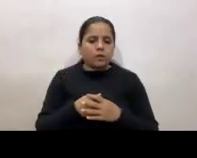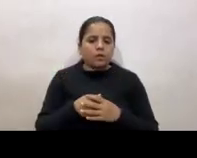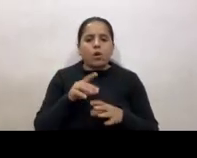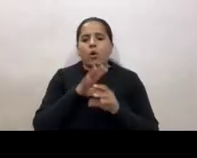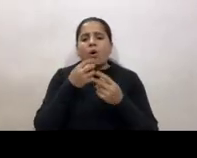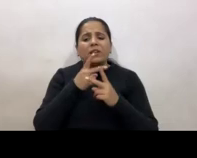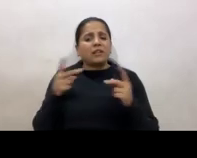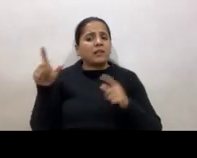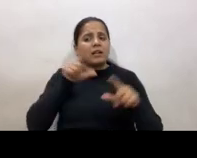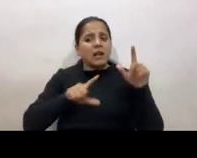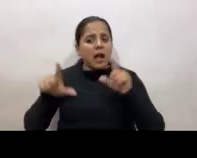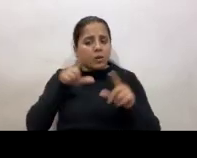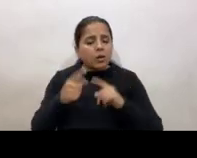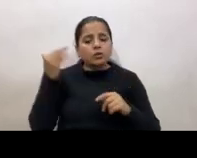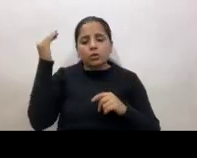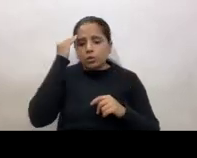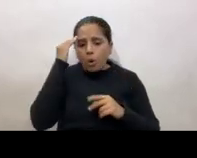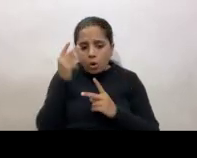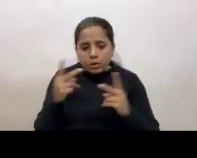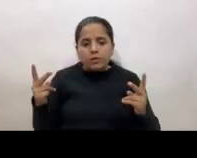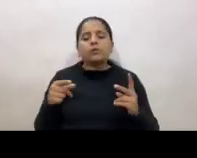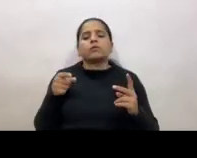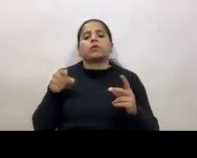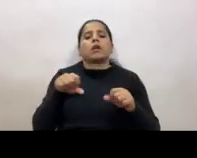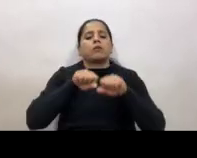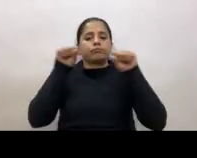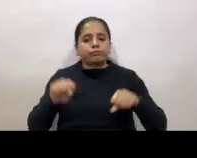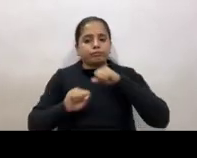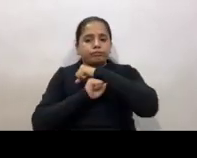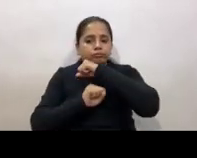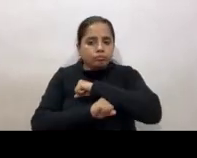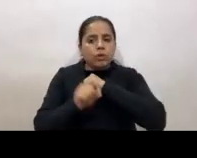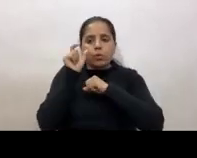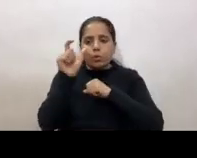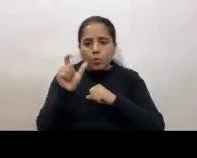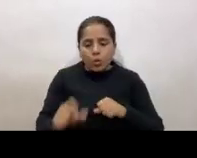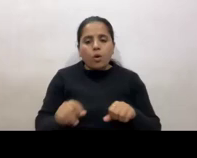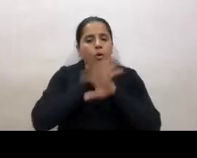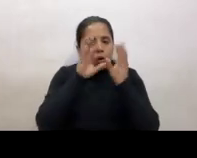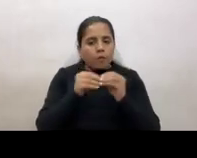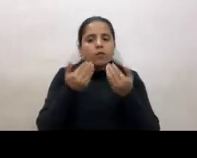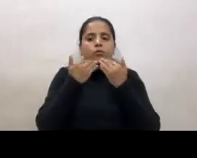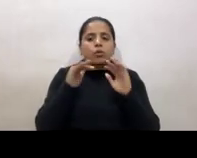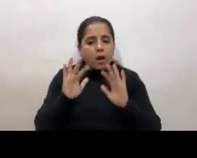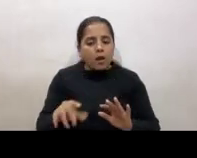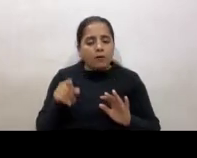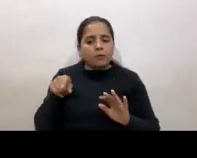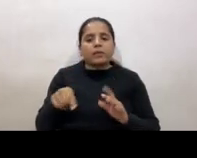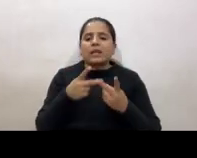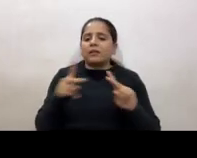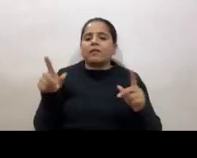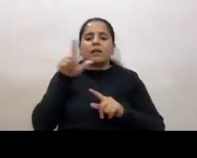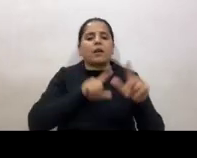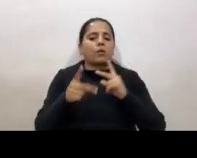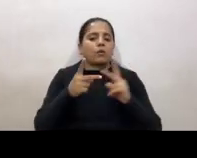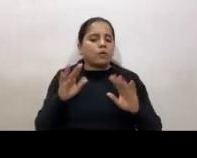different languages and the knowledge of structures, vocabulary, and grammar, everything the student has about different languages. That's